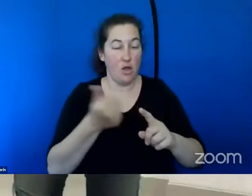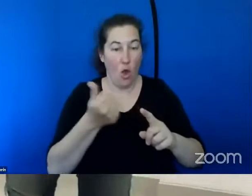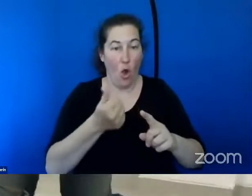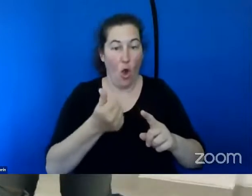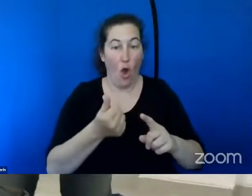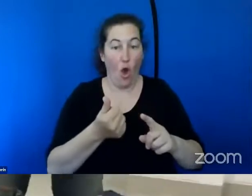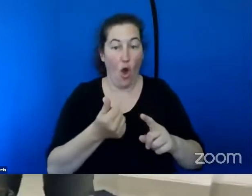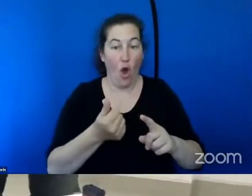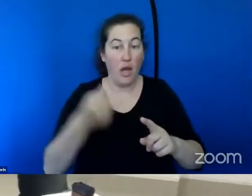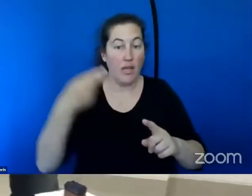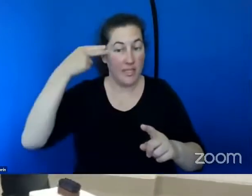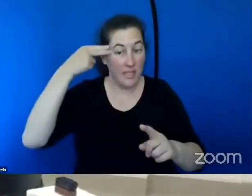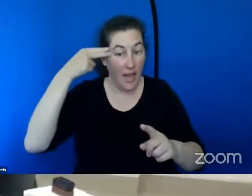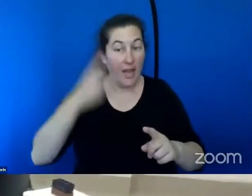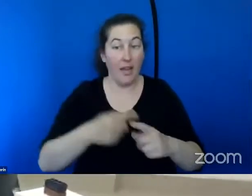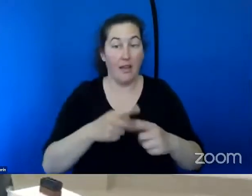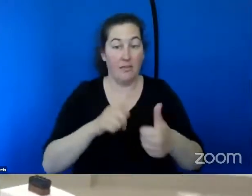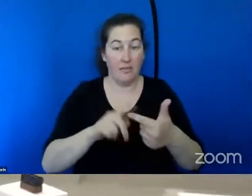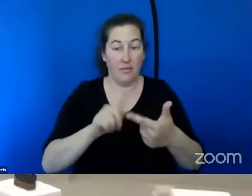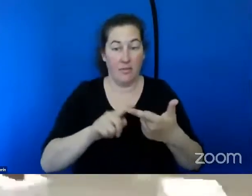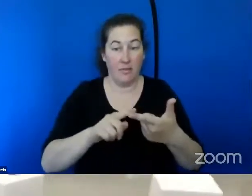time.